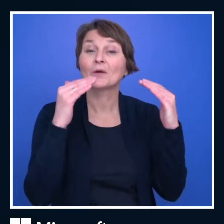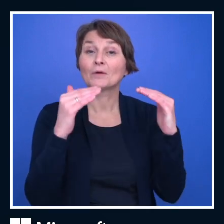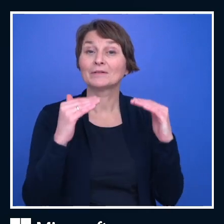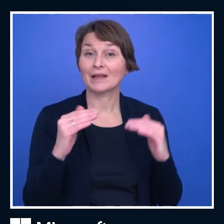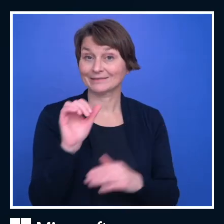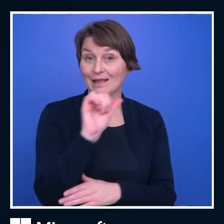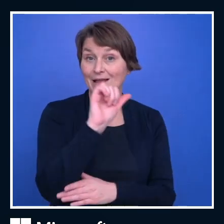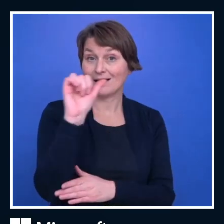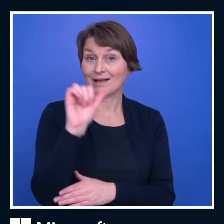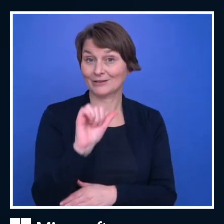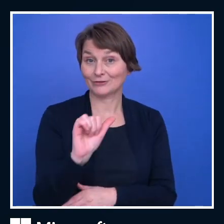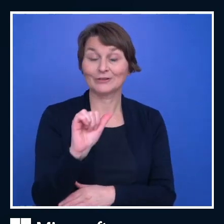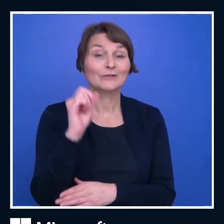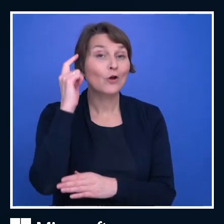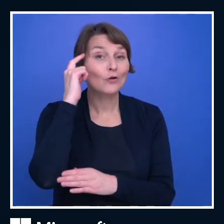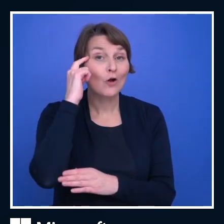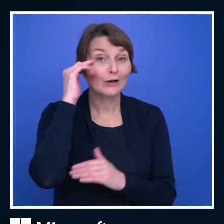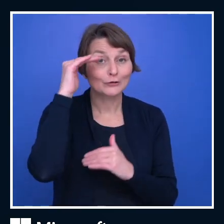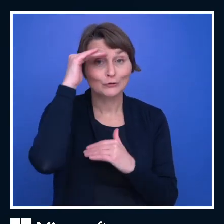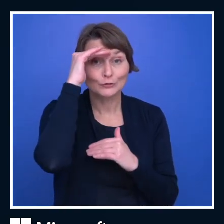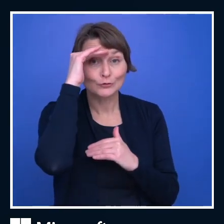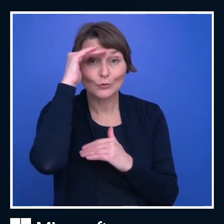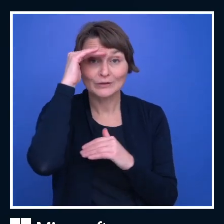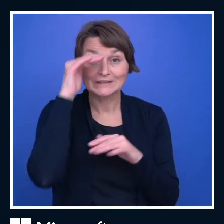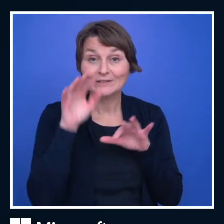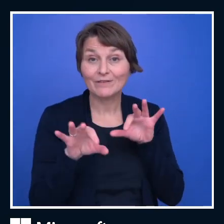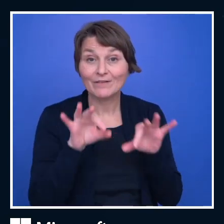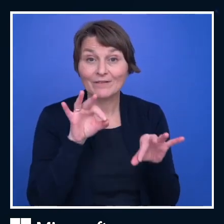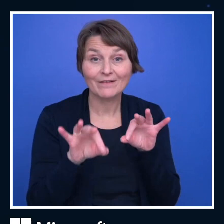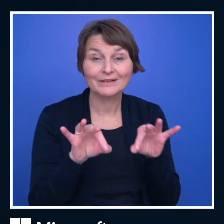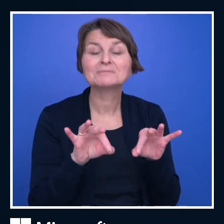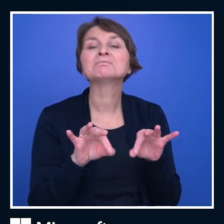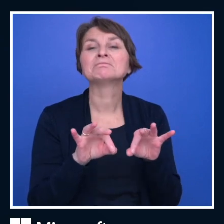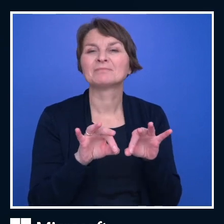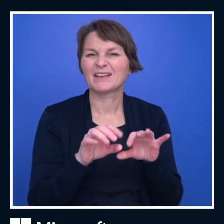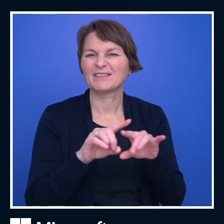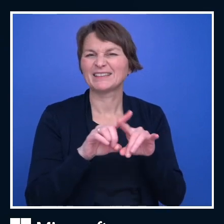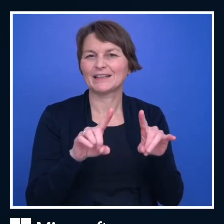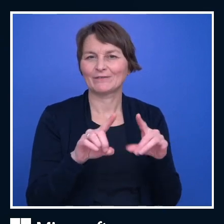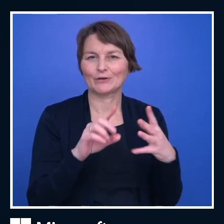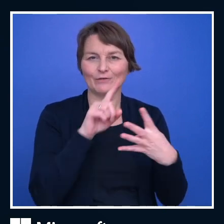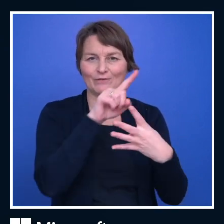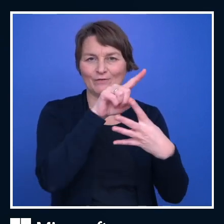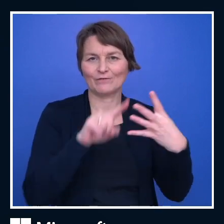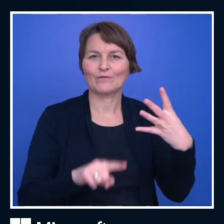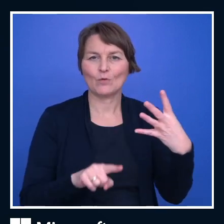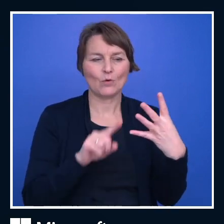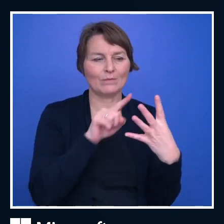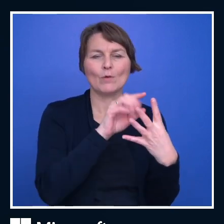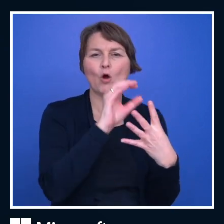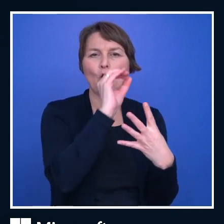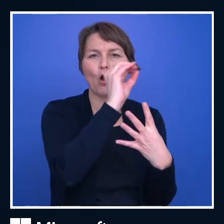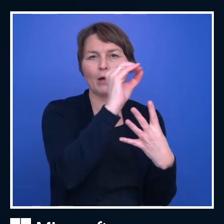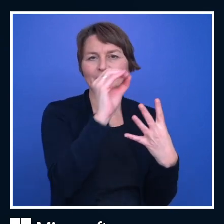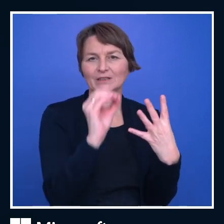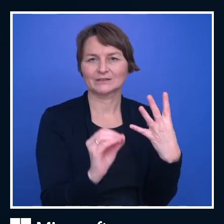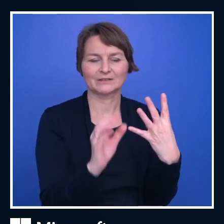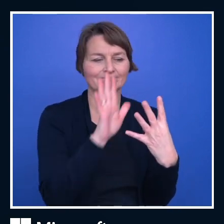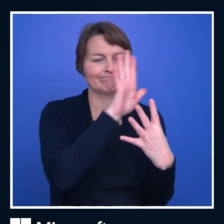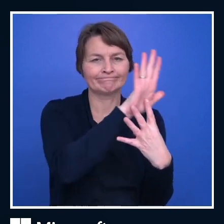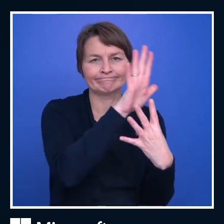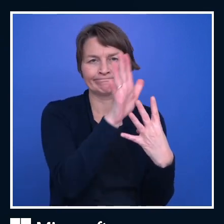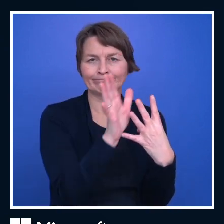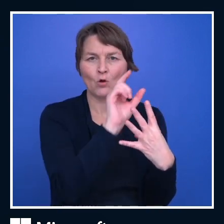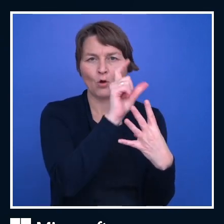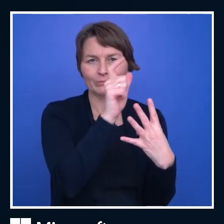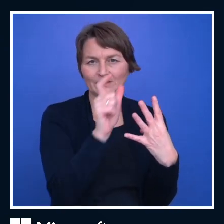Cognitive Search, you have 4 different types of objects, you could call it. You have your